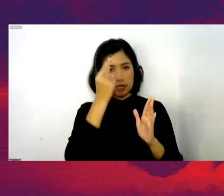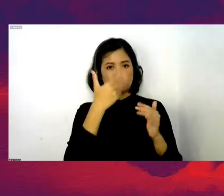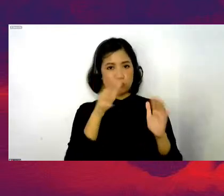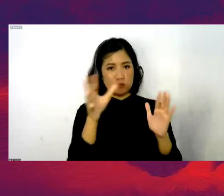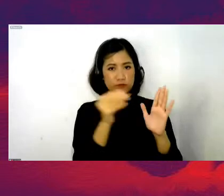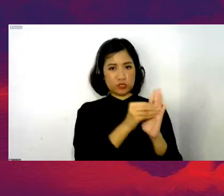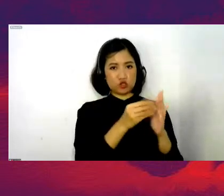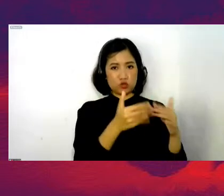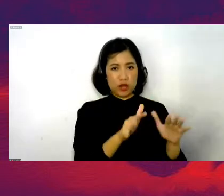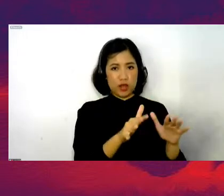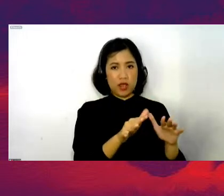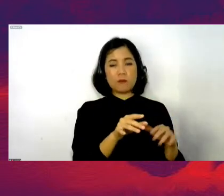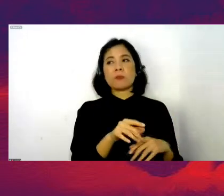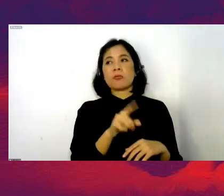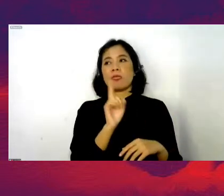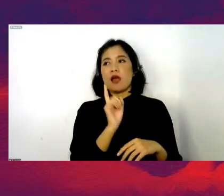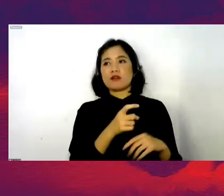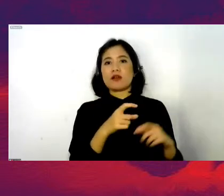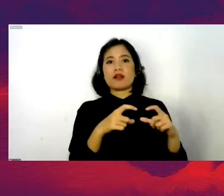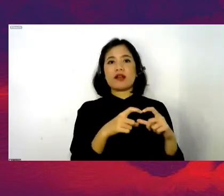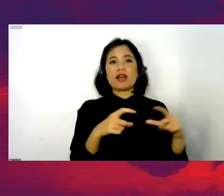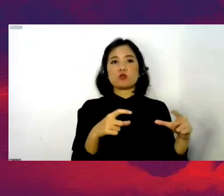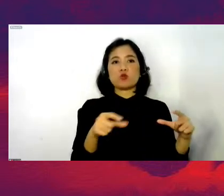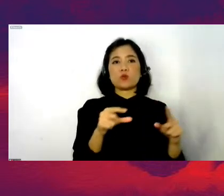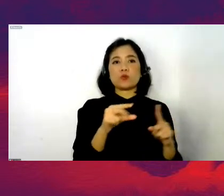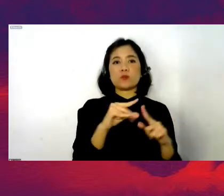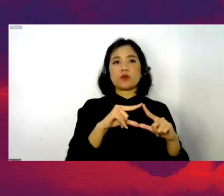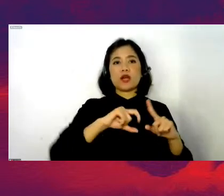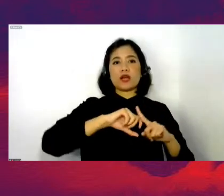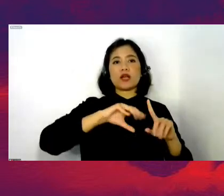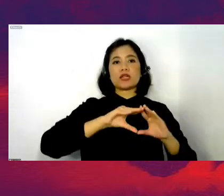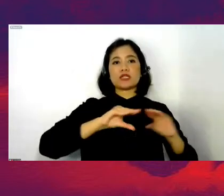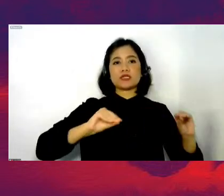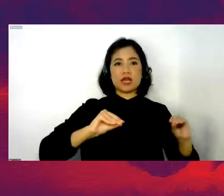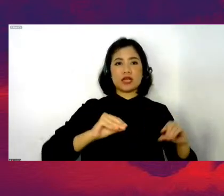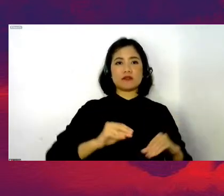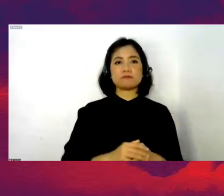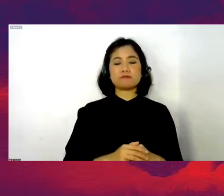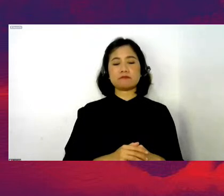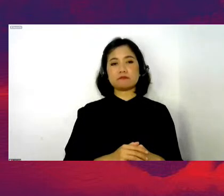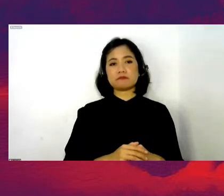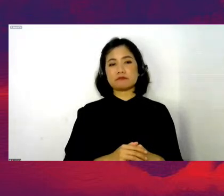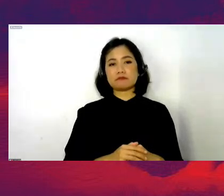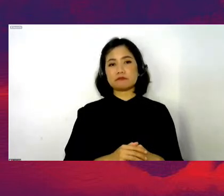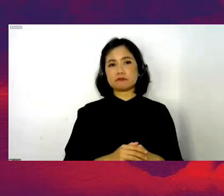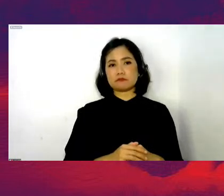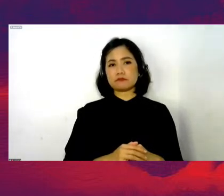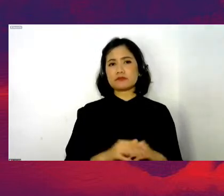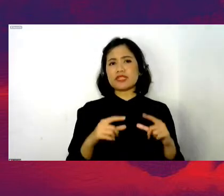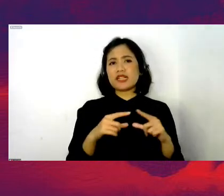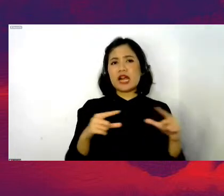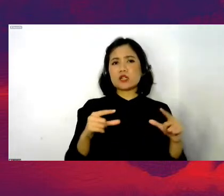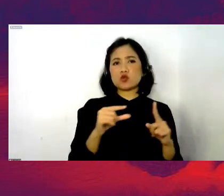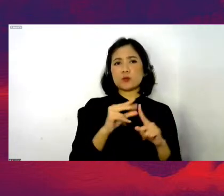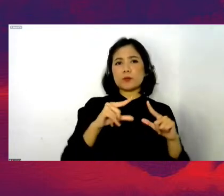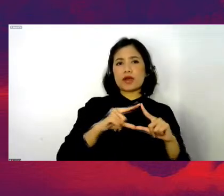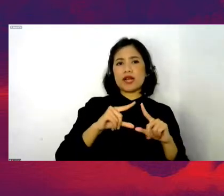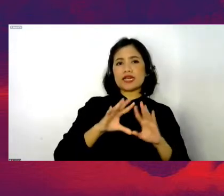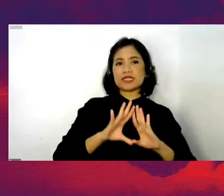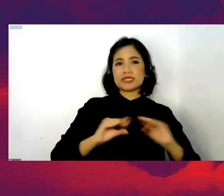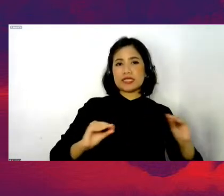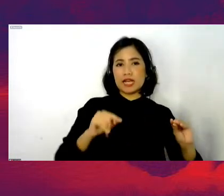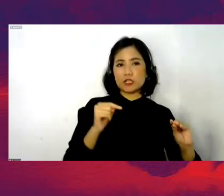I think that's, and then some of the question is on the width that we have to put it in. After all, poverty is a social construct. It depends